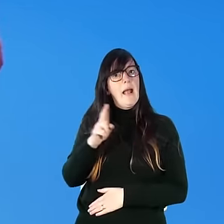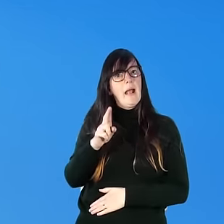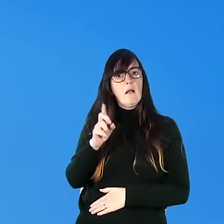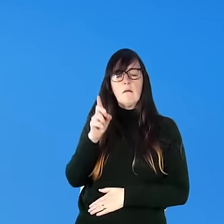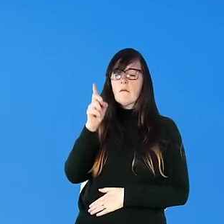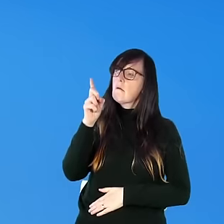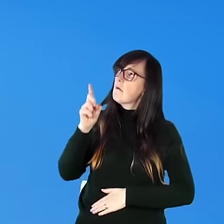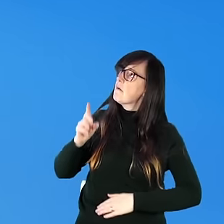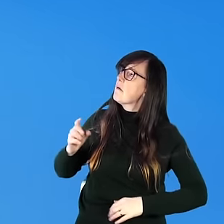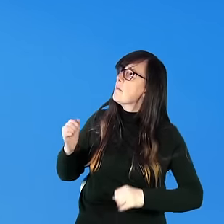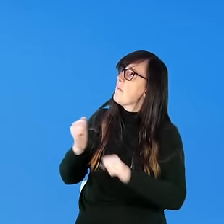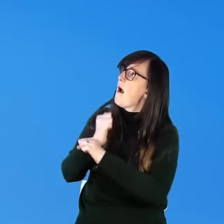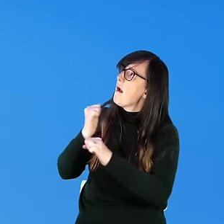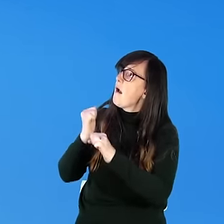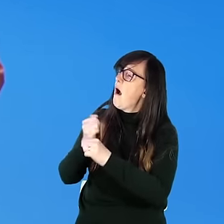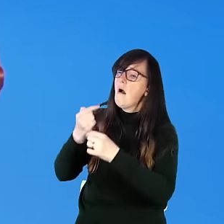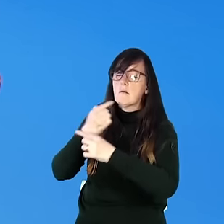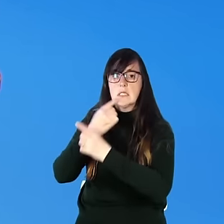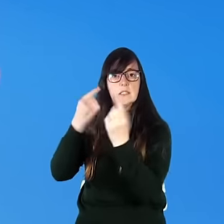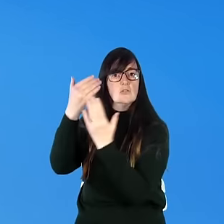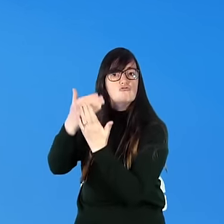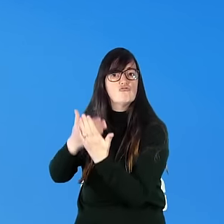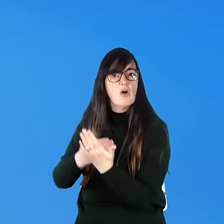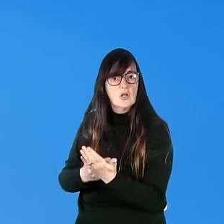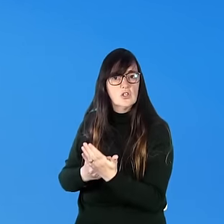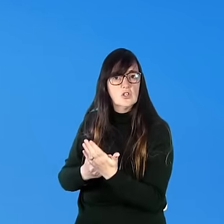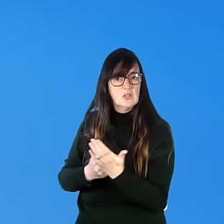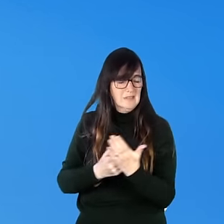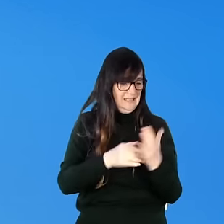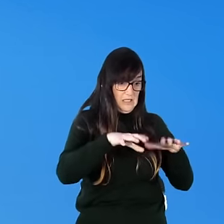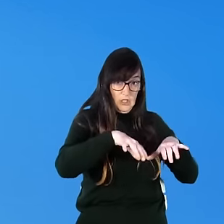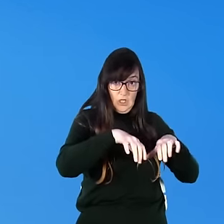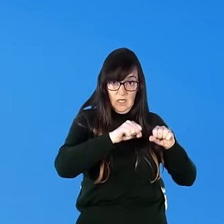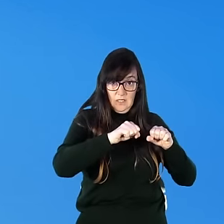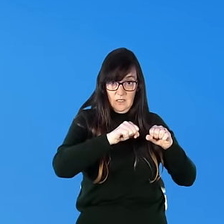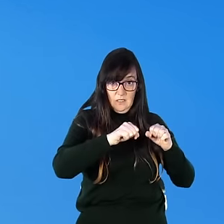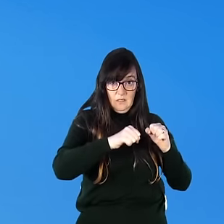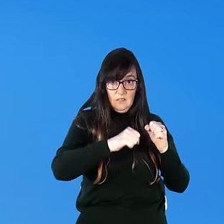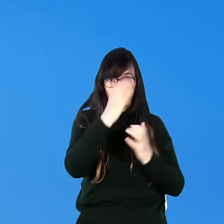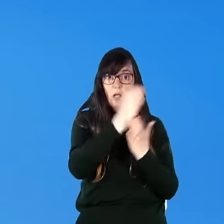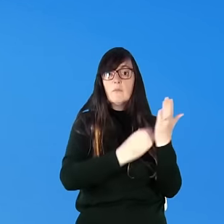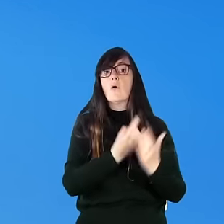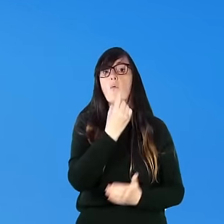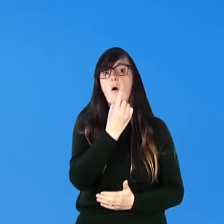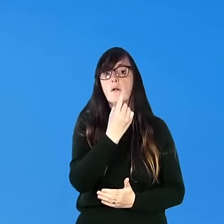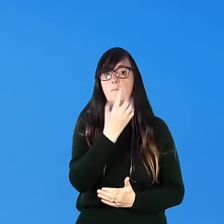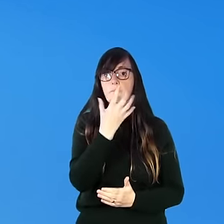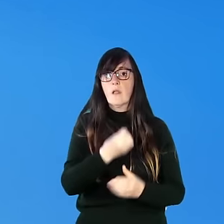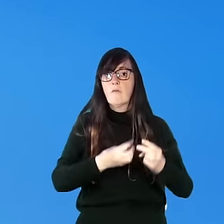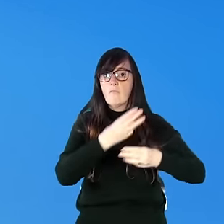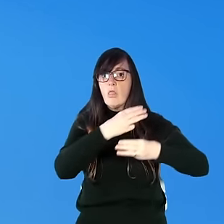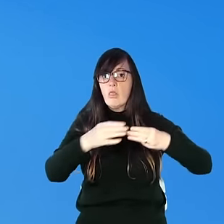And Genesis 1 teaches us three core truths about who God made us to be.